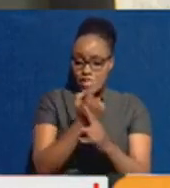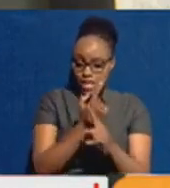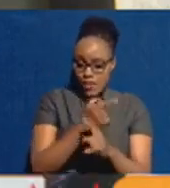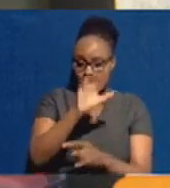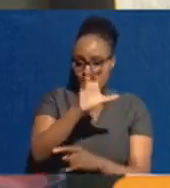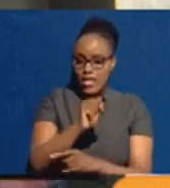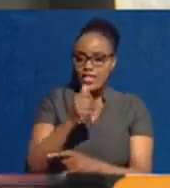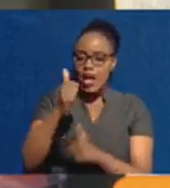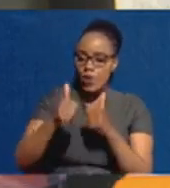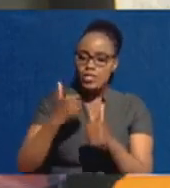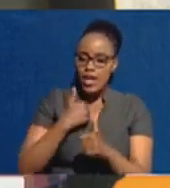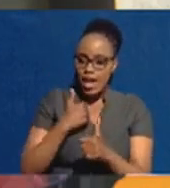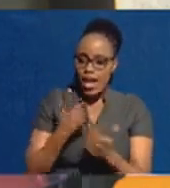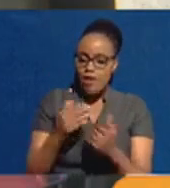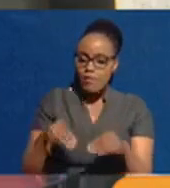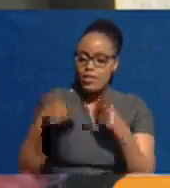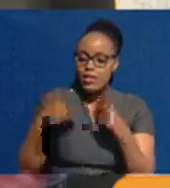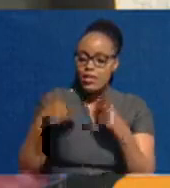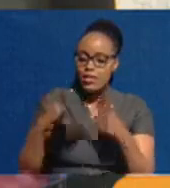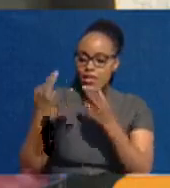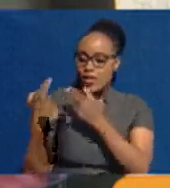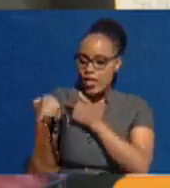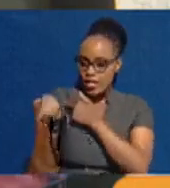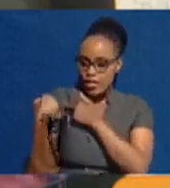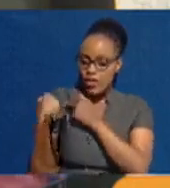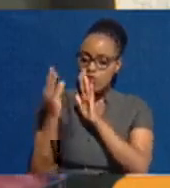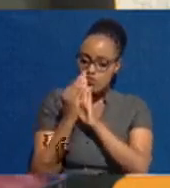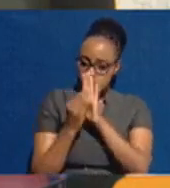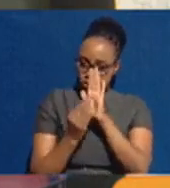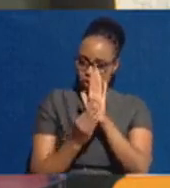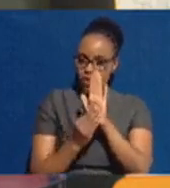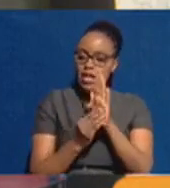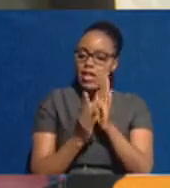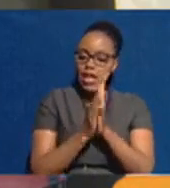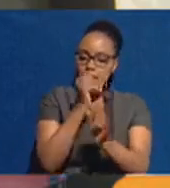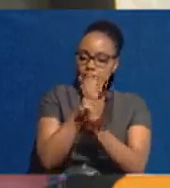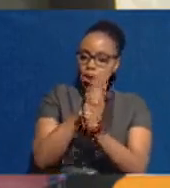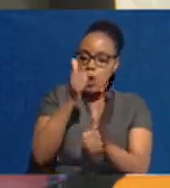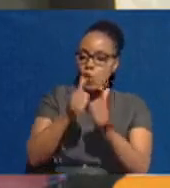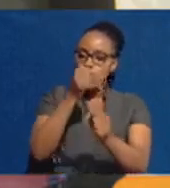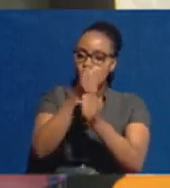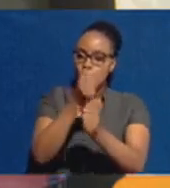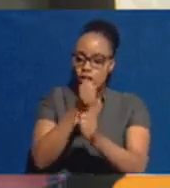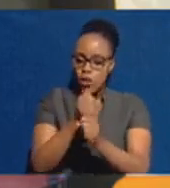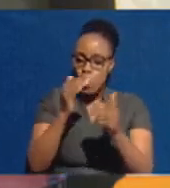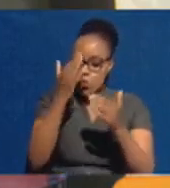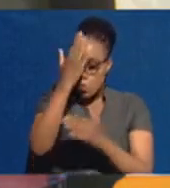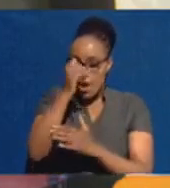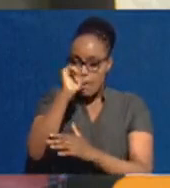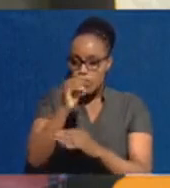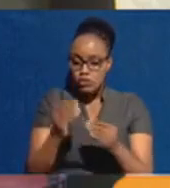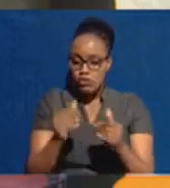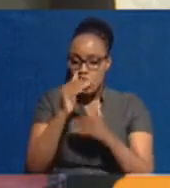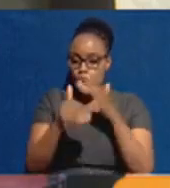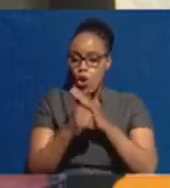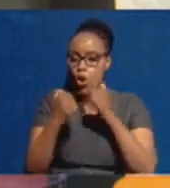already been put to task to step up the work that we do in order to address all the challenges that